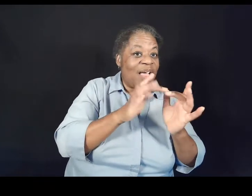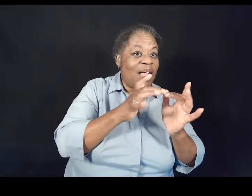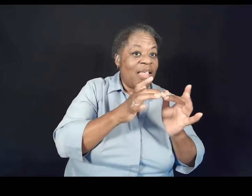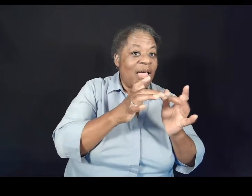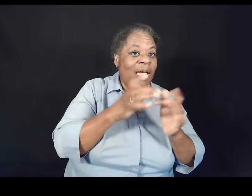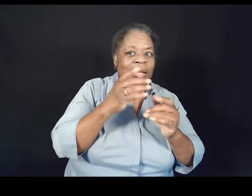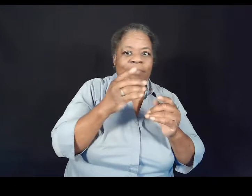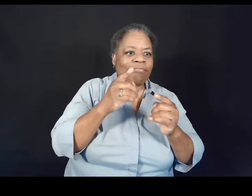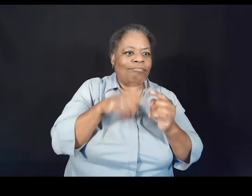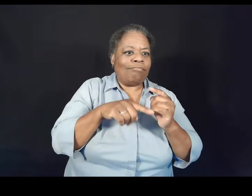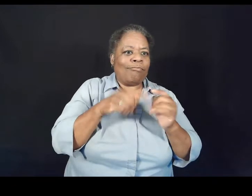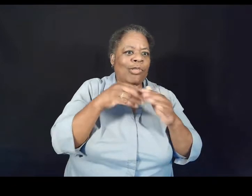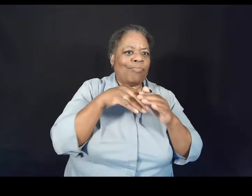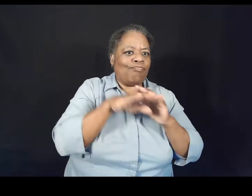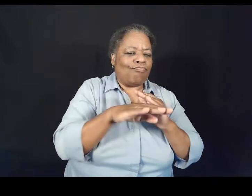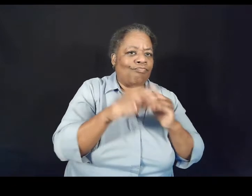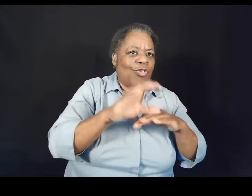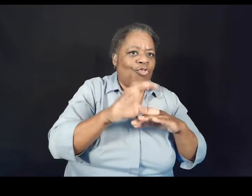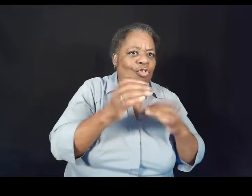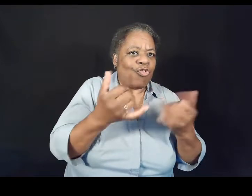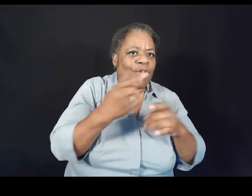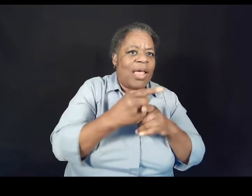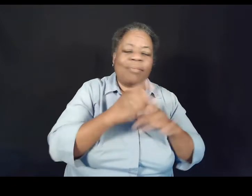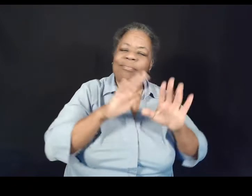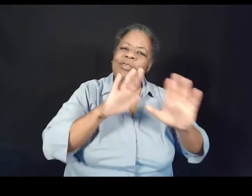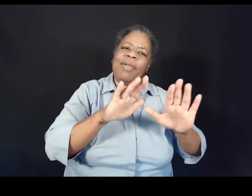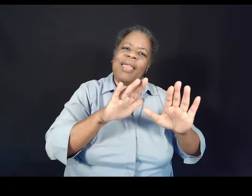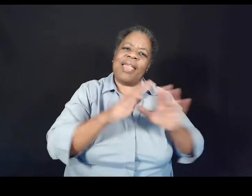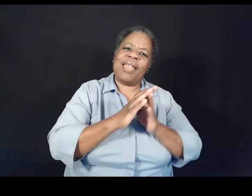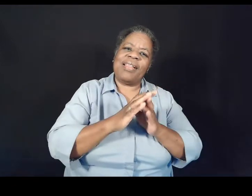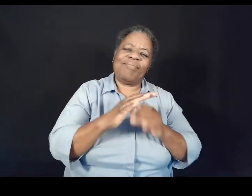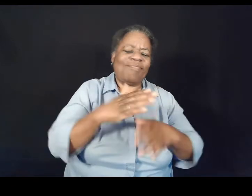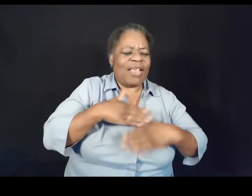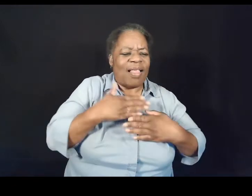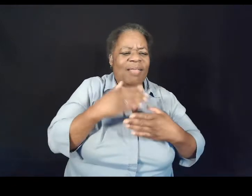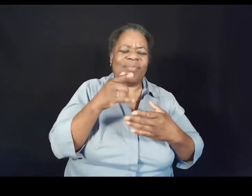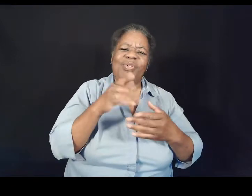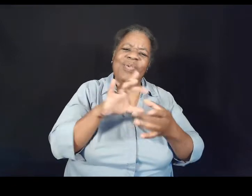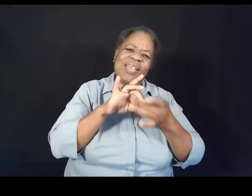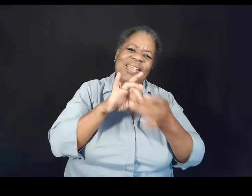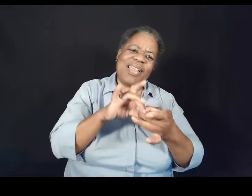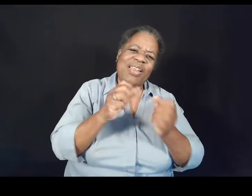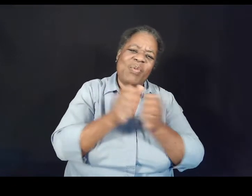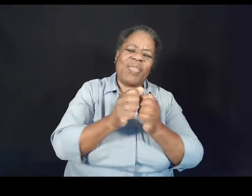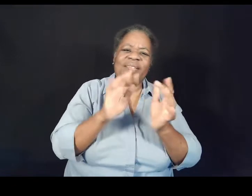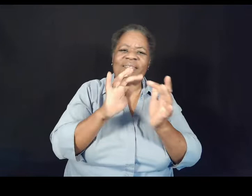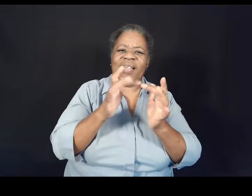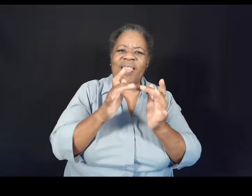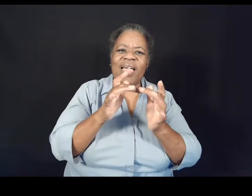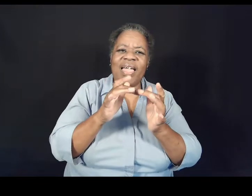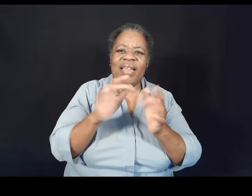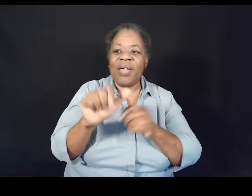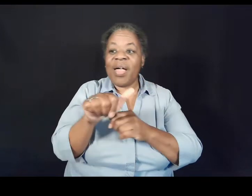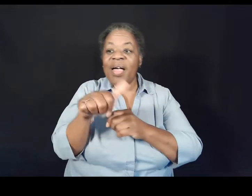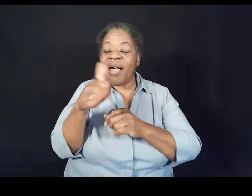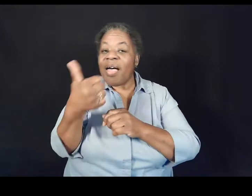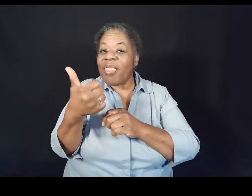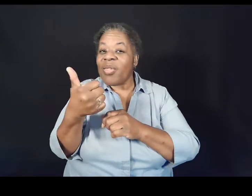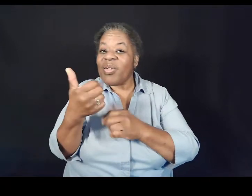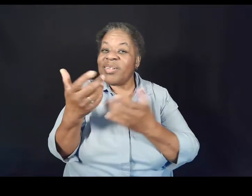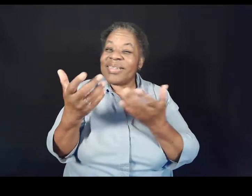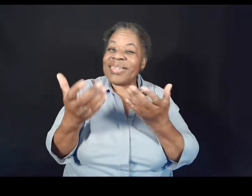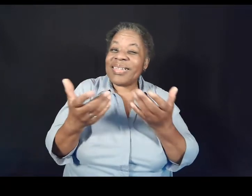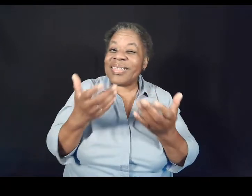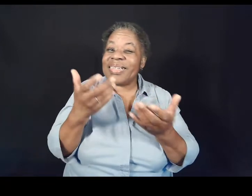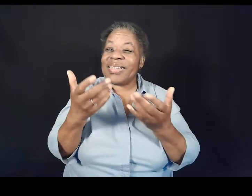it to in-person church today. And that's great. We're so glad you're connecting here. But some of you are, well,